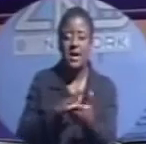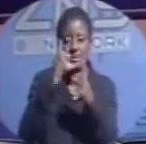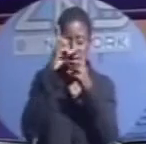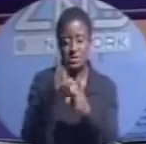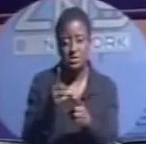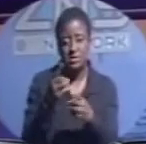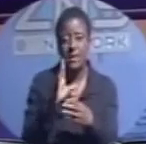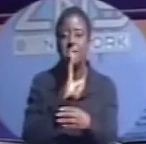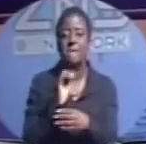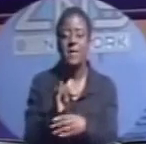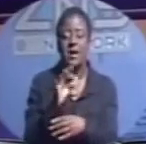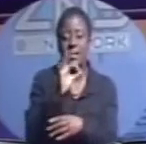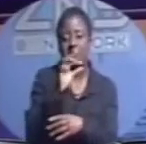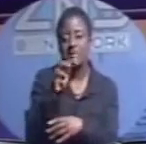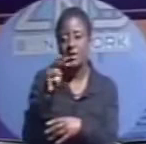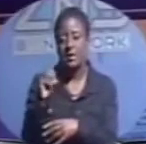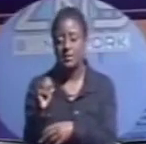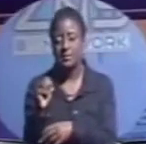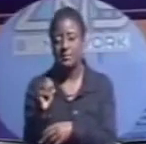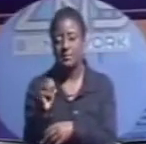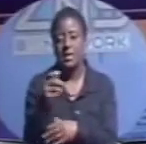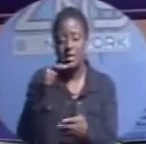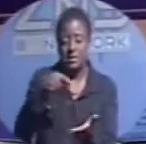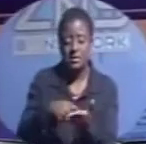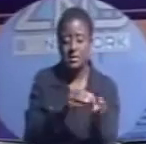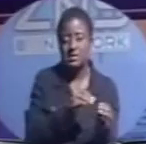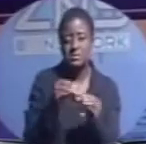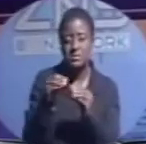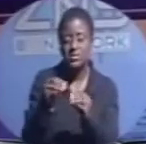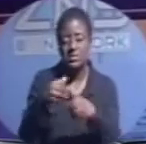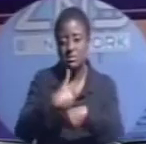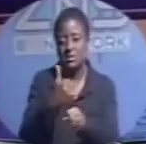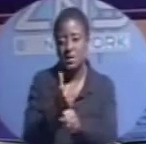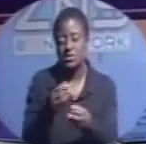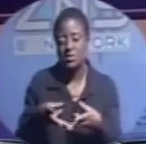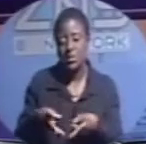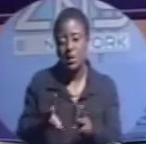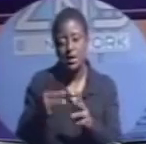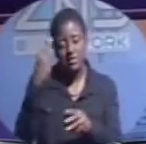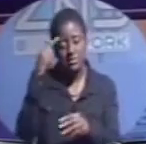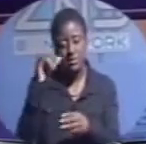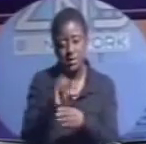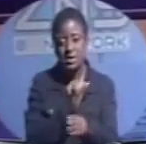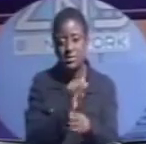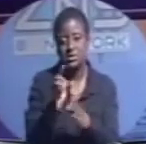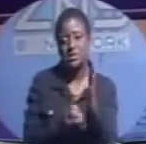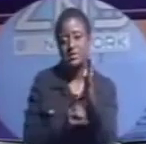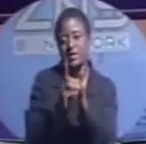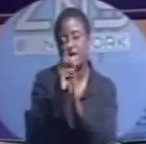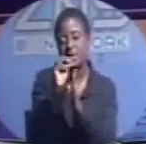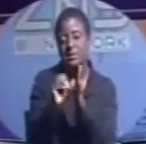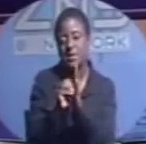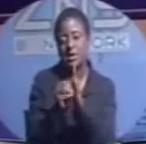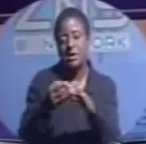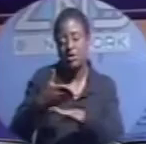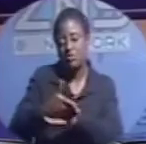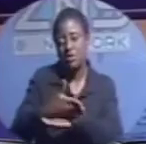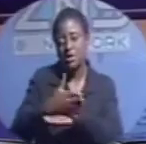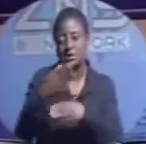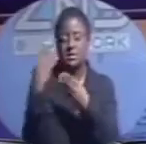Noel Ferguson tells us that this step also paves the way for industrial development across the country.